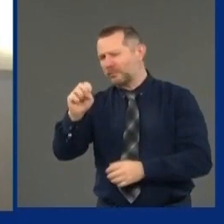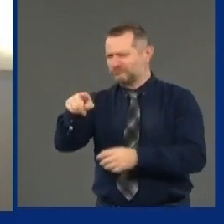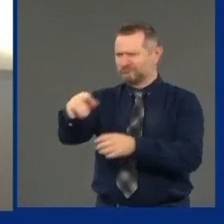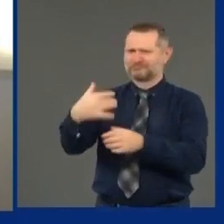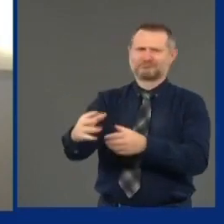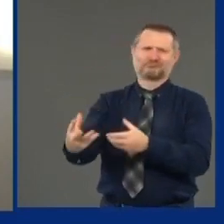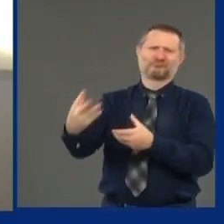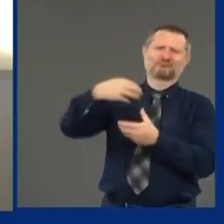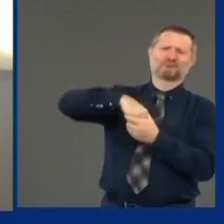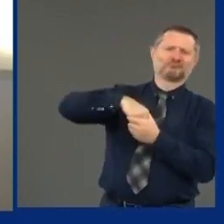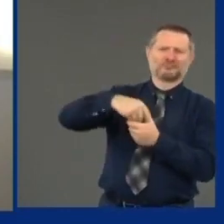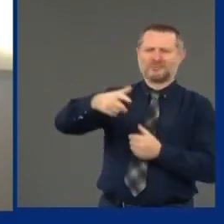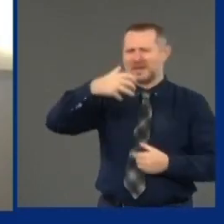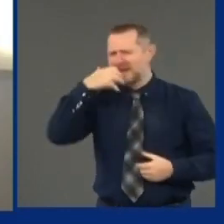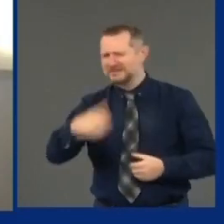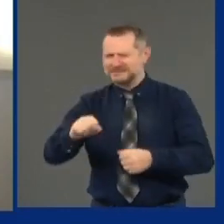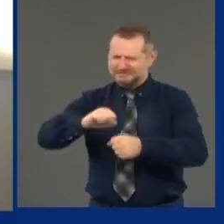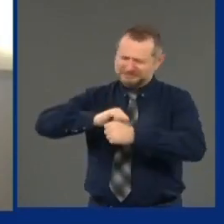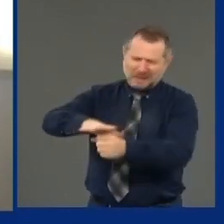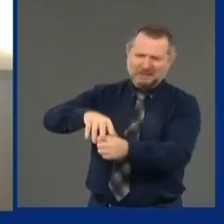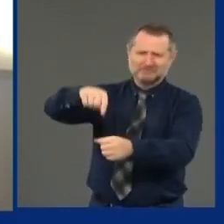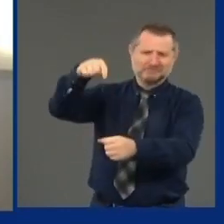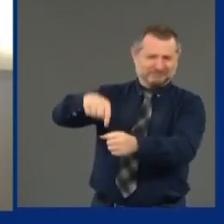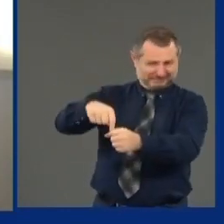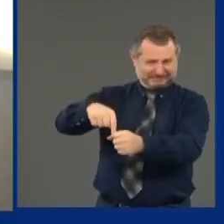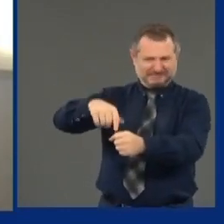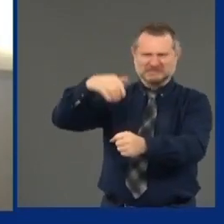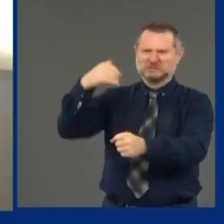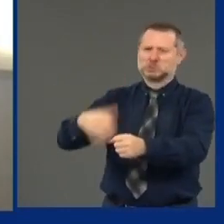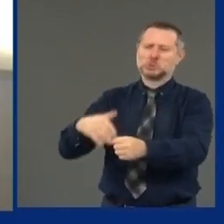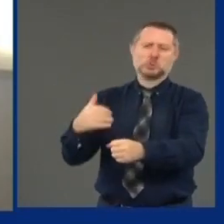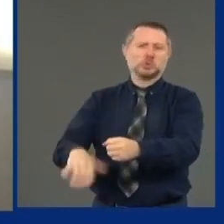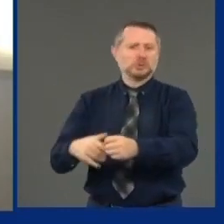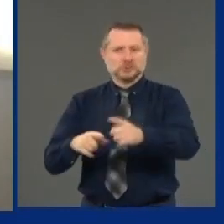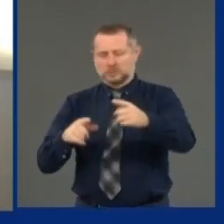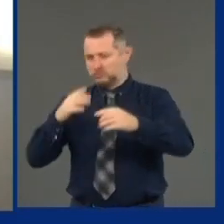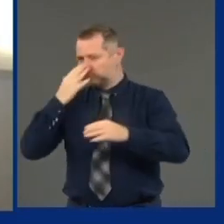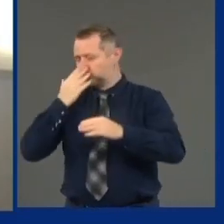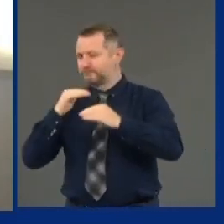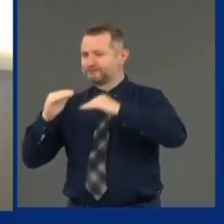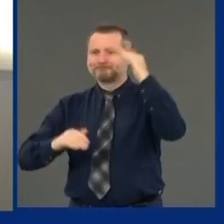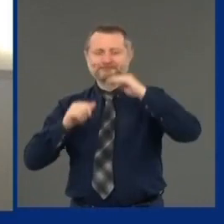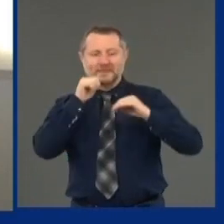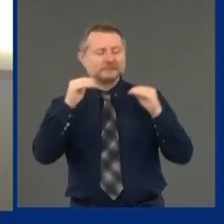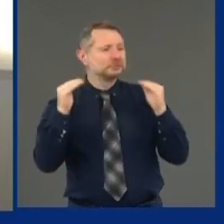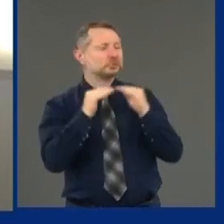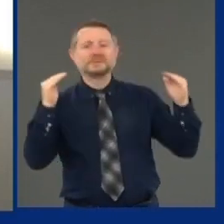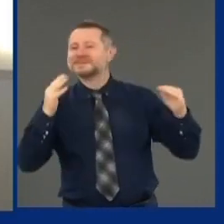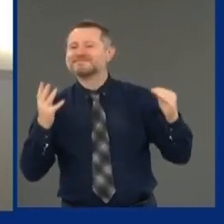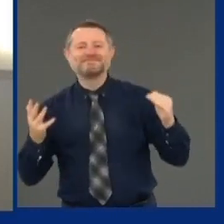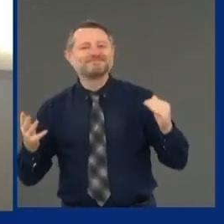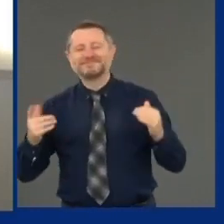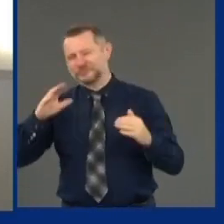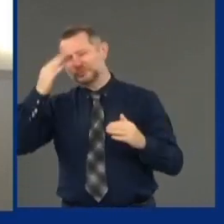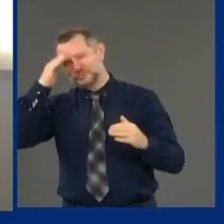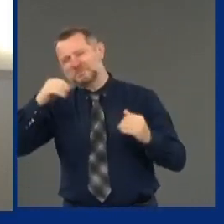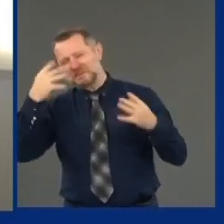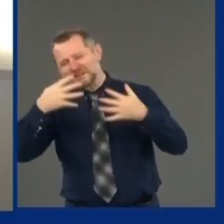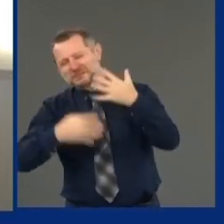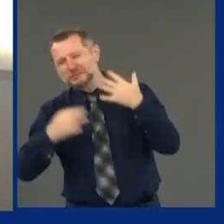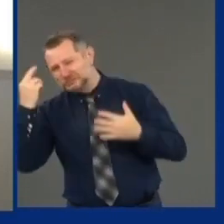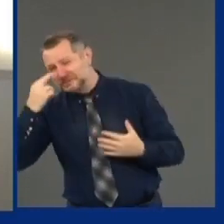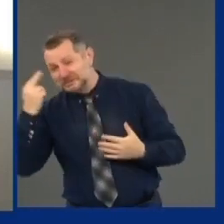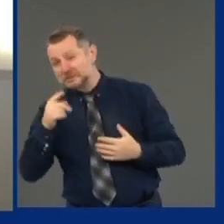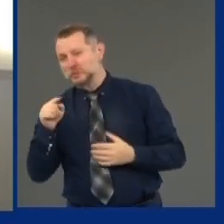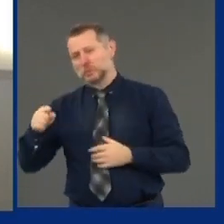hotspots are really an injustice on a lot of levels. Also, that's the place where we'll see the virus